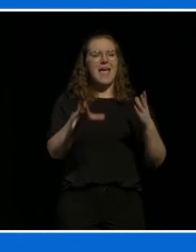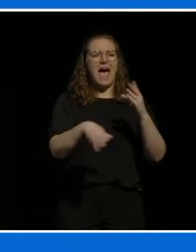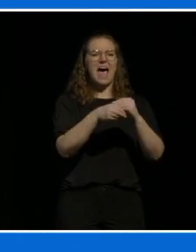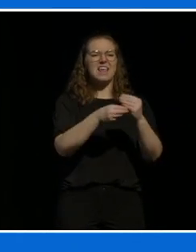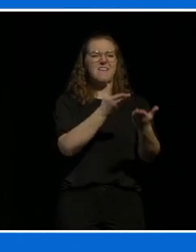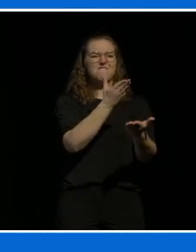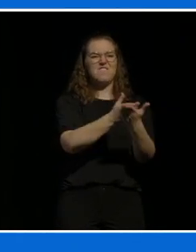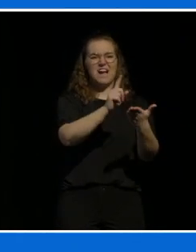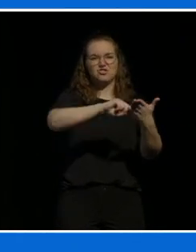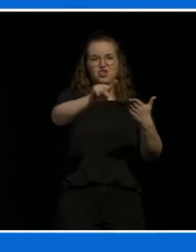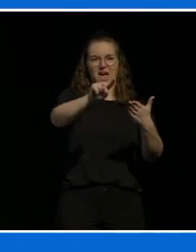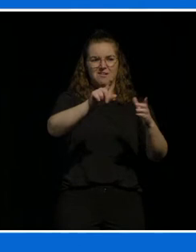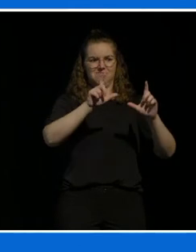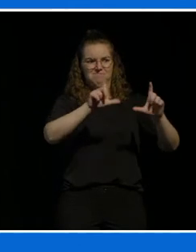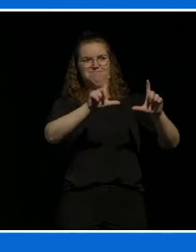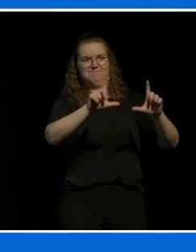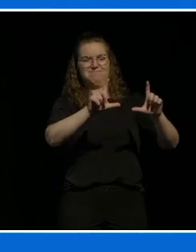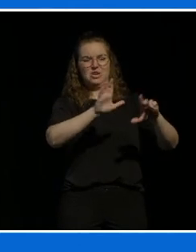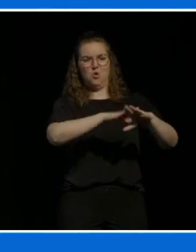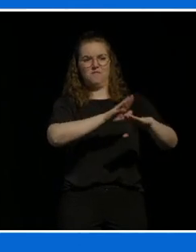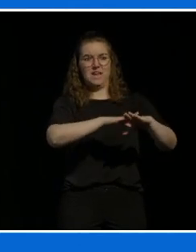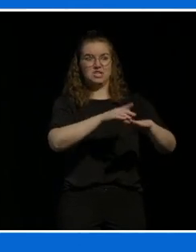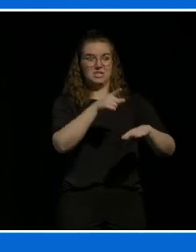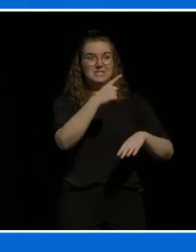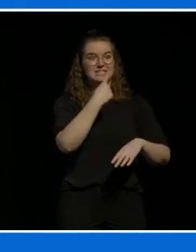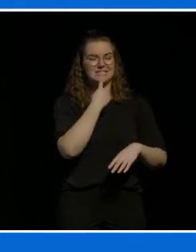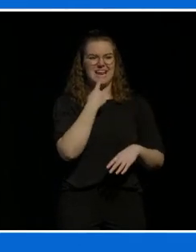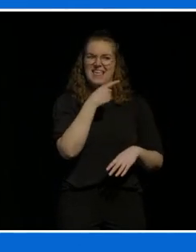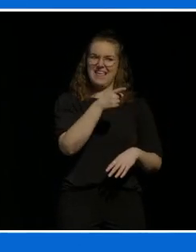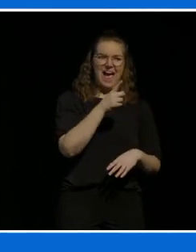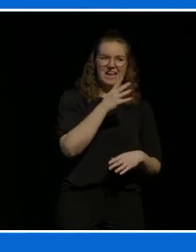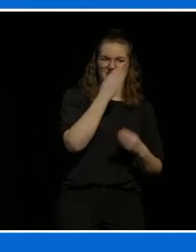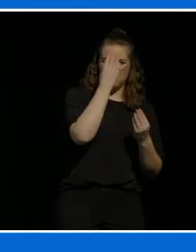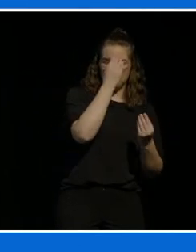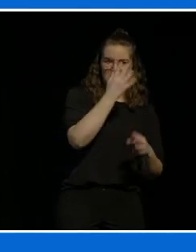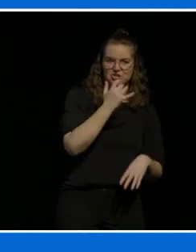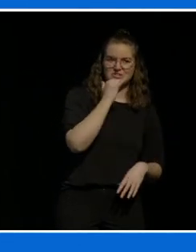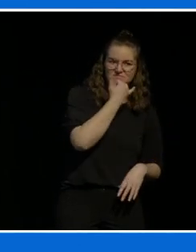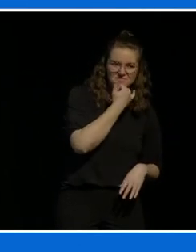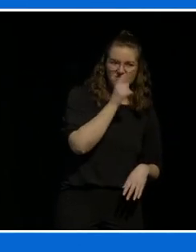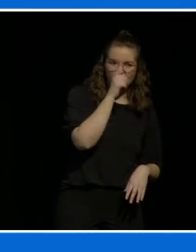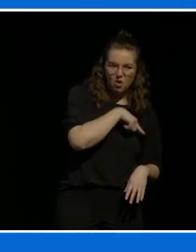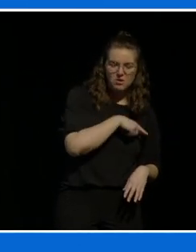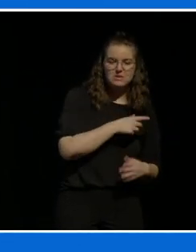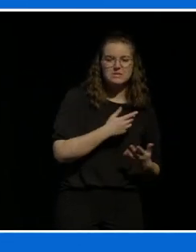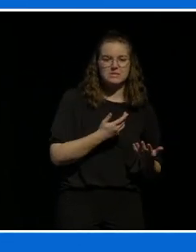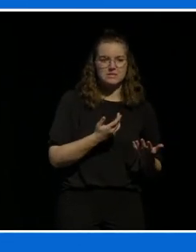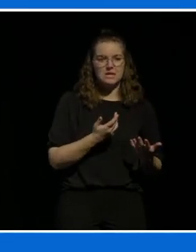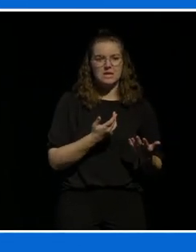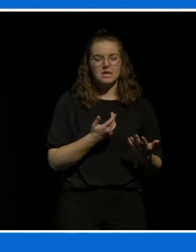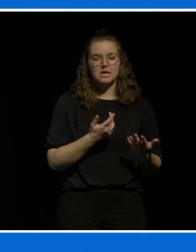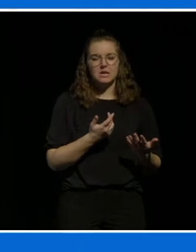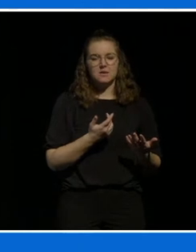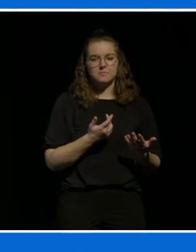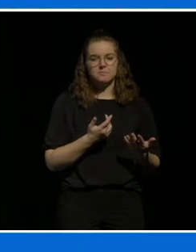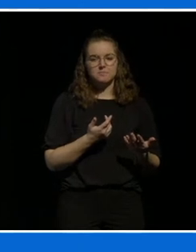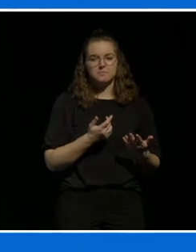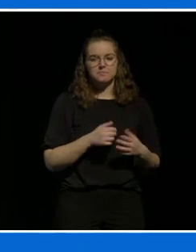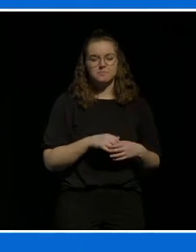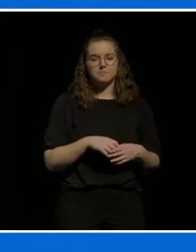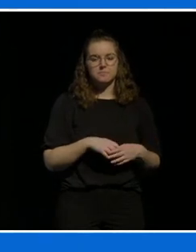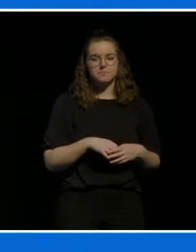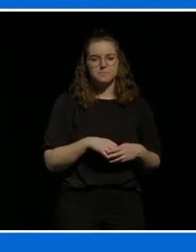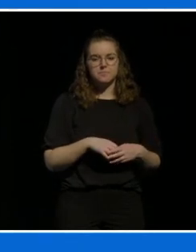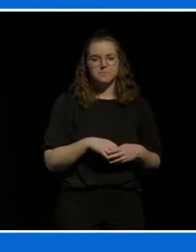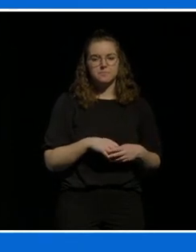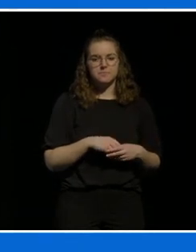people's tweets. So if it's misinformation, the consumers can actually like point it out and like say that it